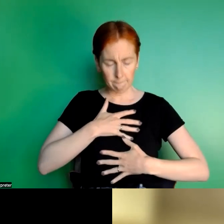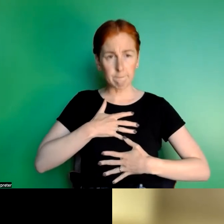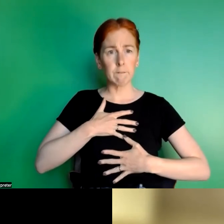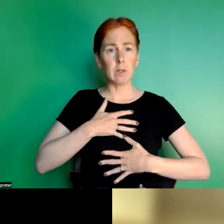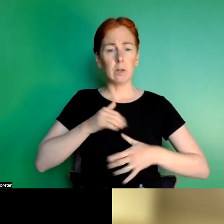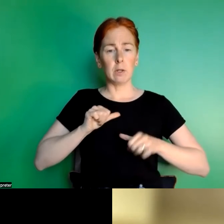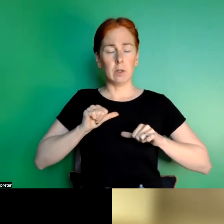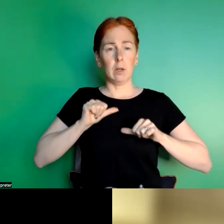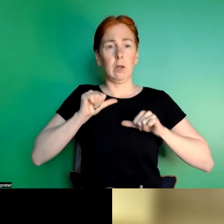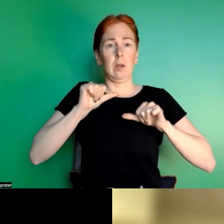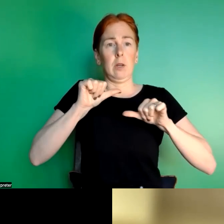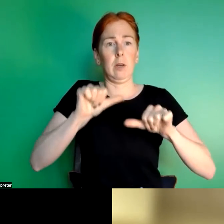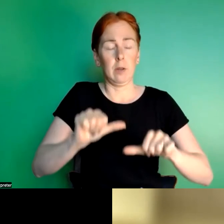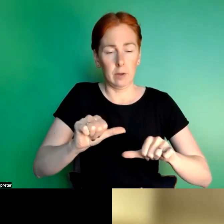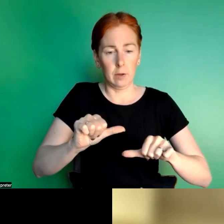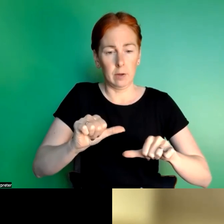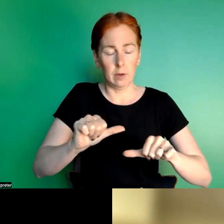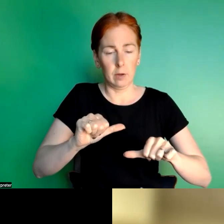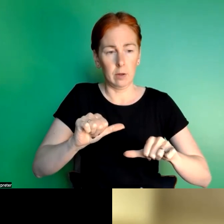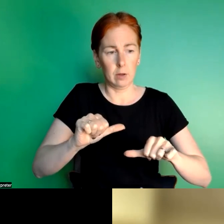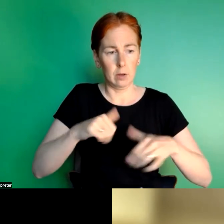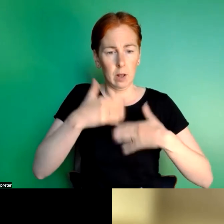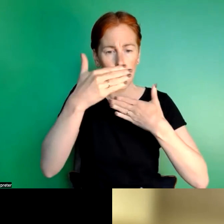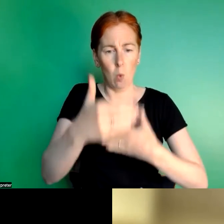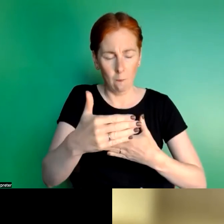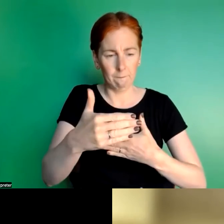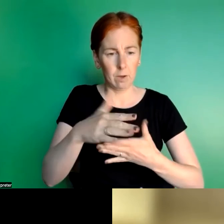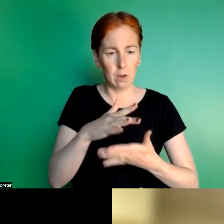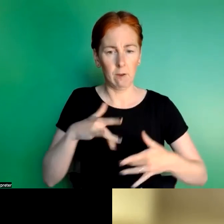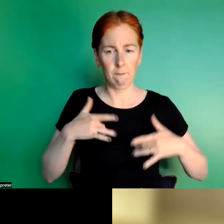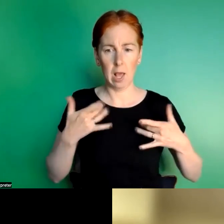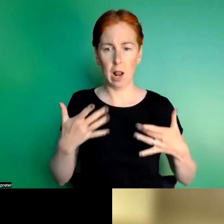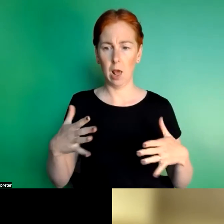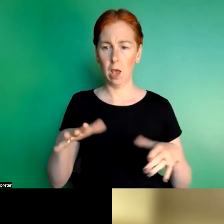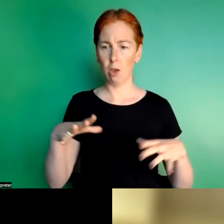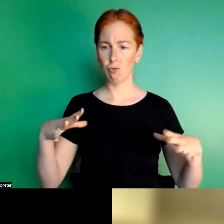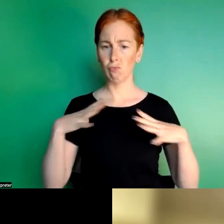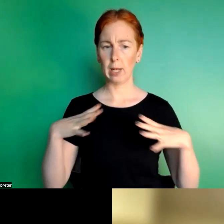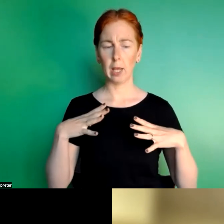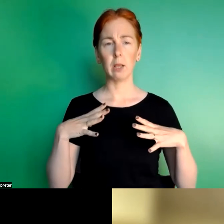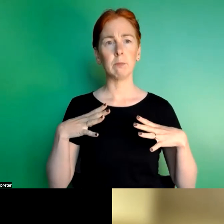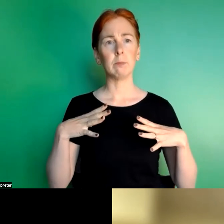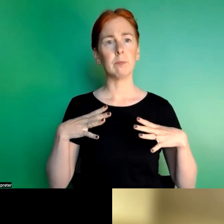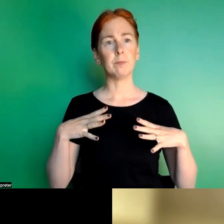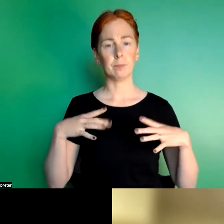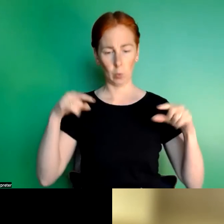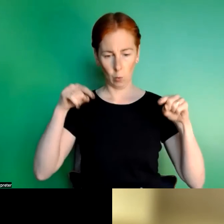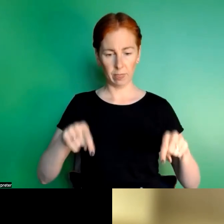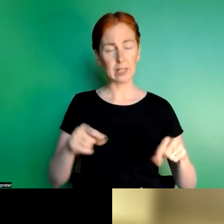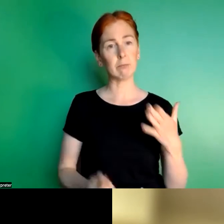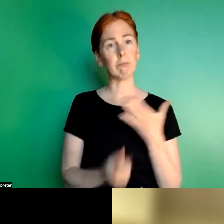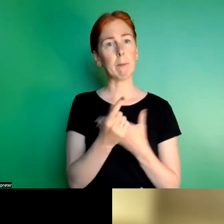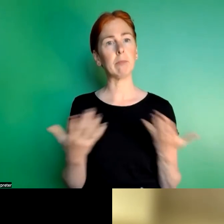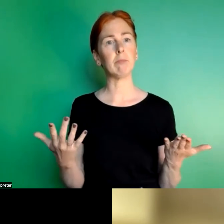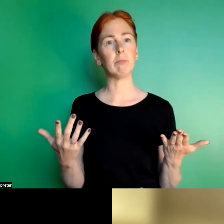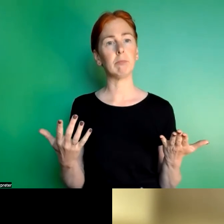accept that this is what it is, and that you're there to help your child on their adventure and on their journey and experience it